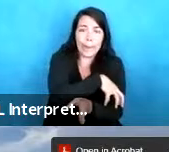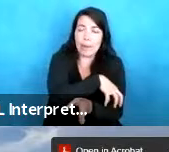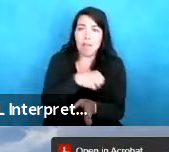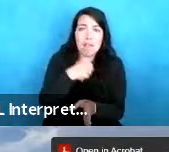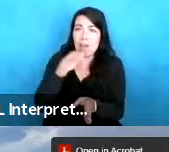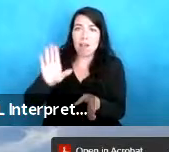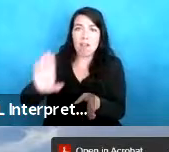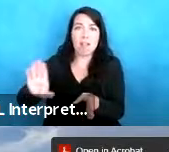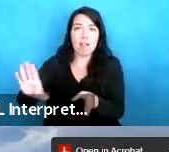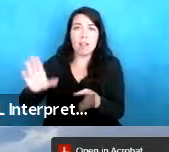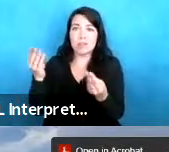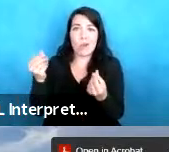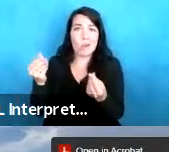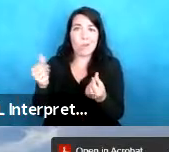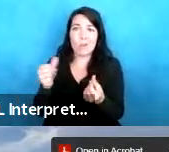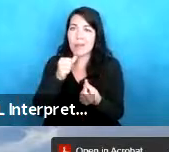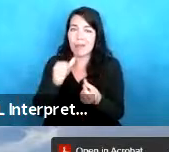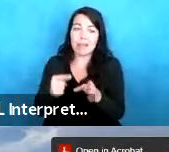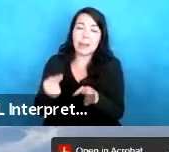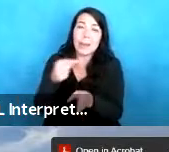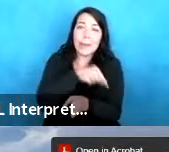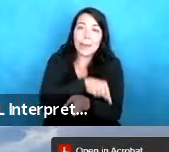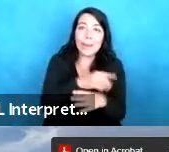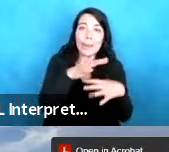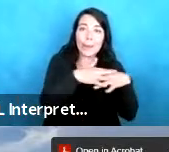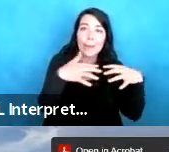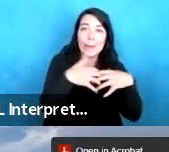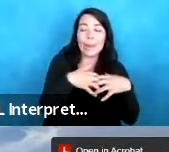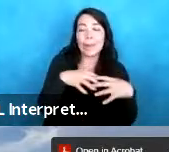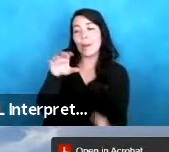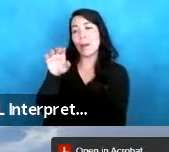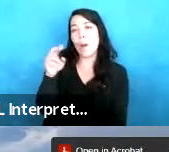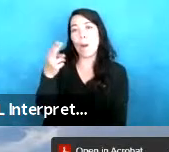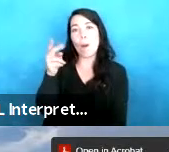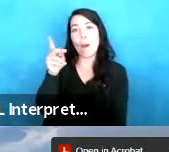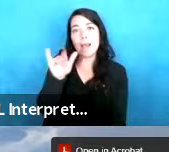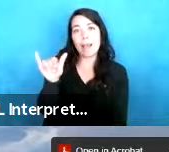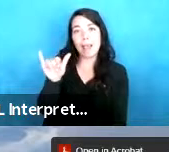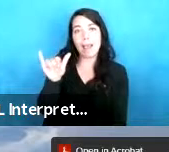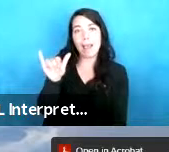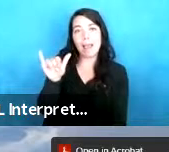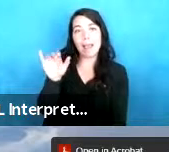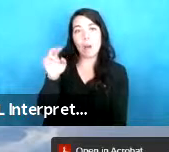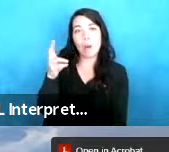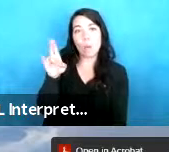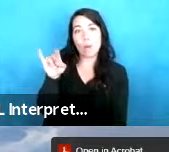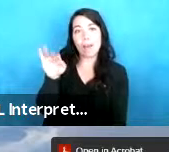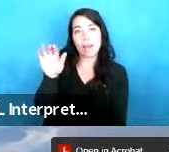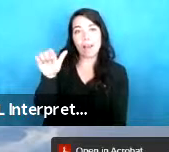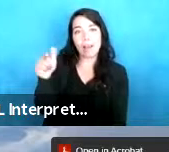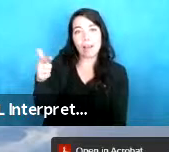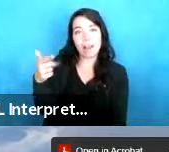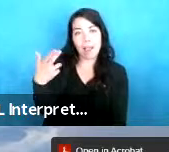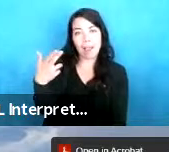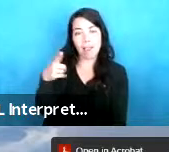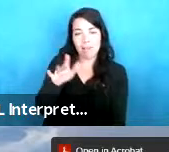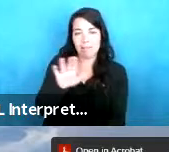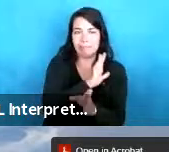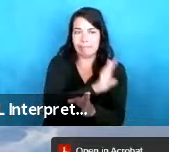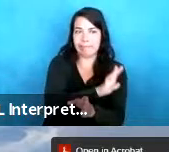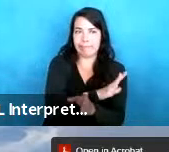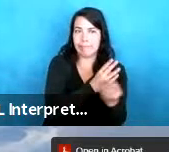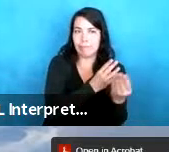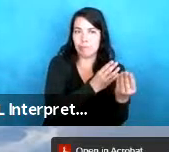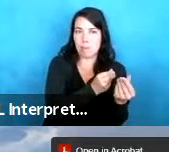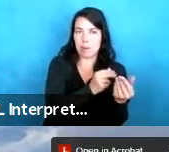info for my contact with Okeowinge to Mr. Martinez in the hopes that they would be able to connect and maybe figure out a solution to address